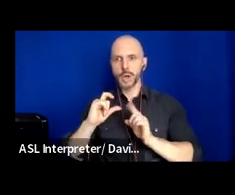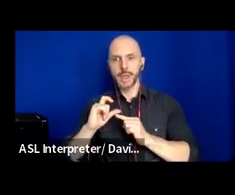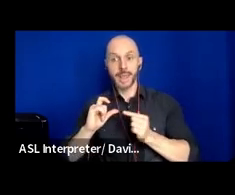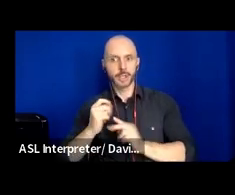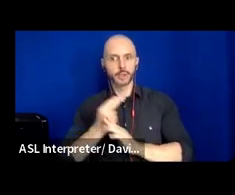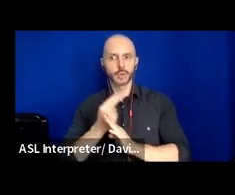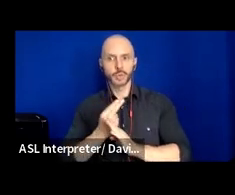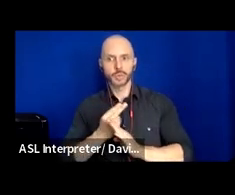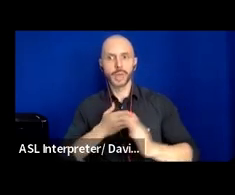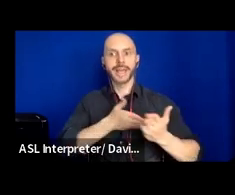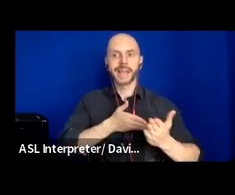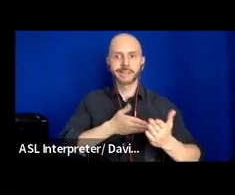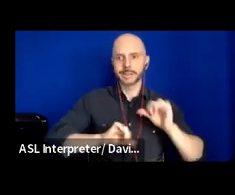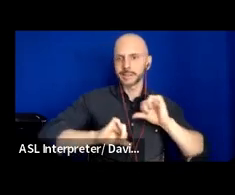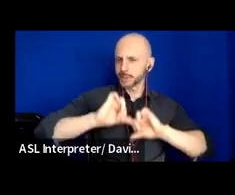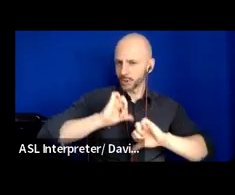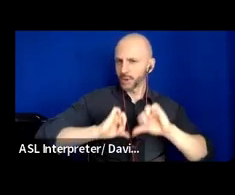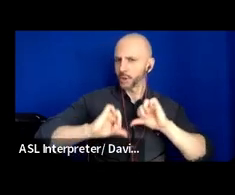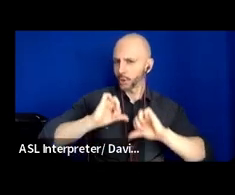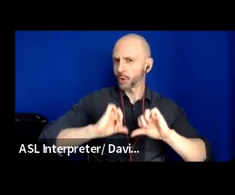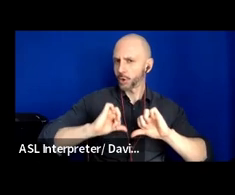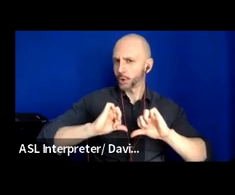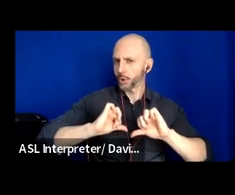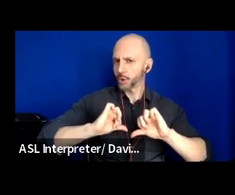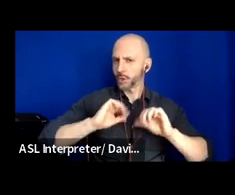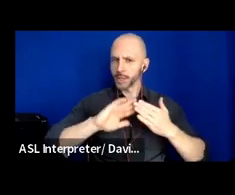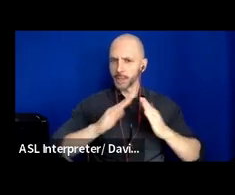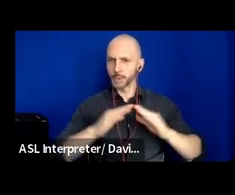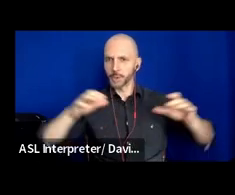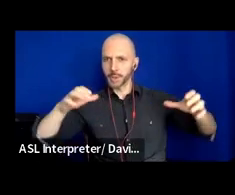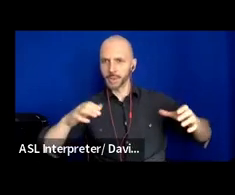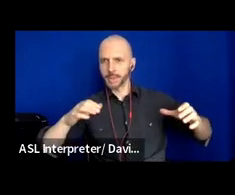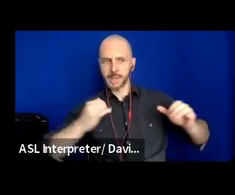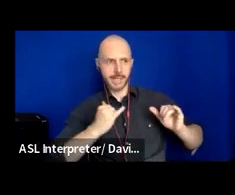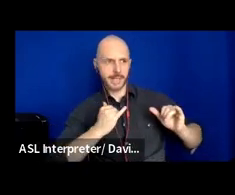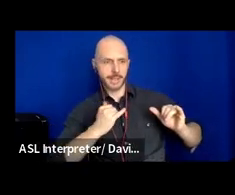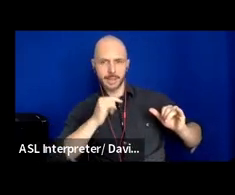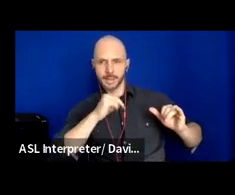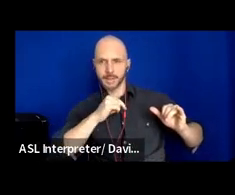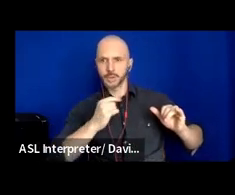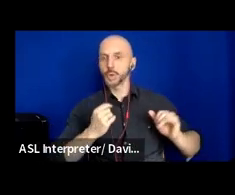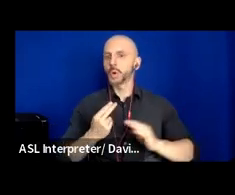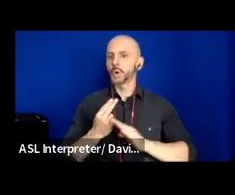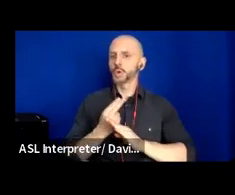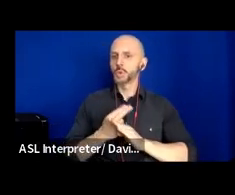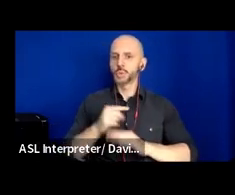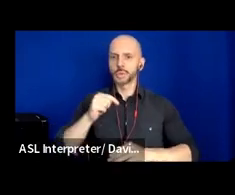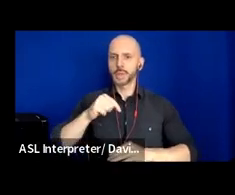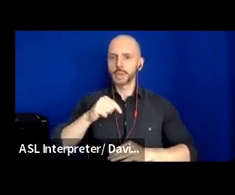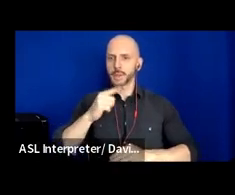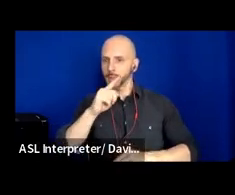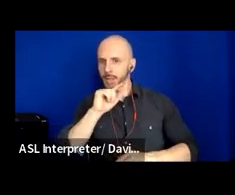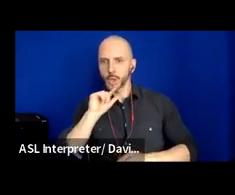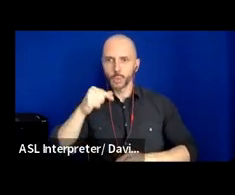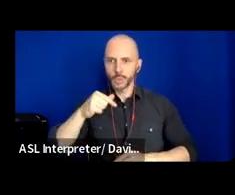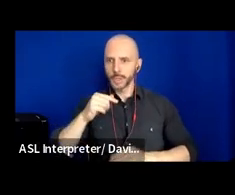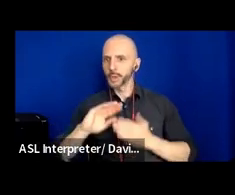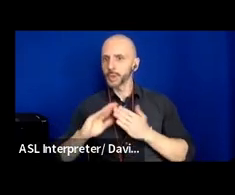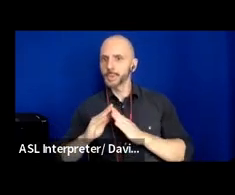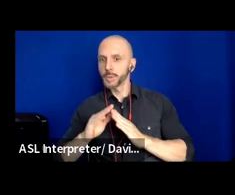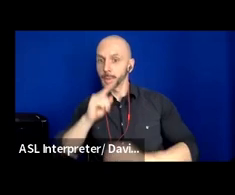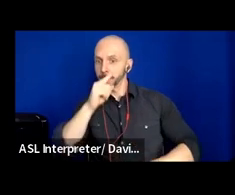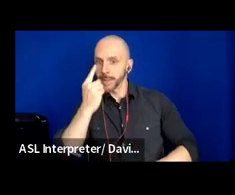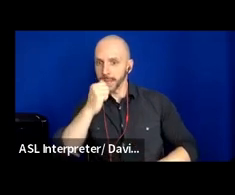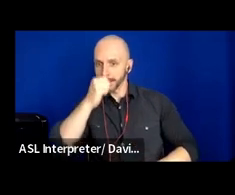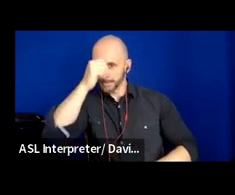accountable for either appropriating or using those terms out of context or in particular ways, and it's seen as